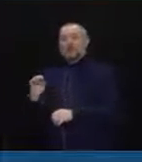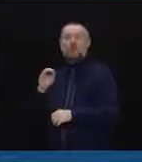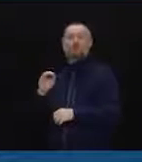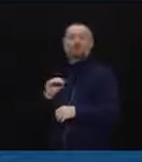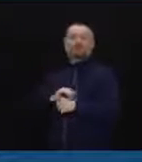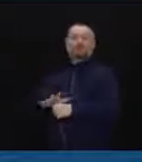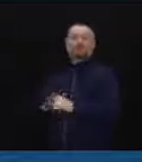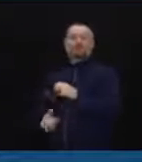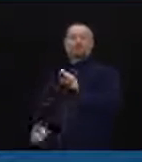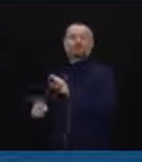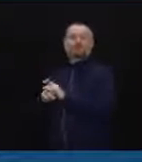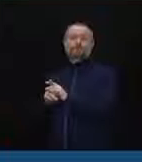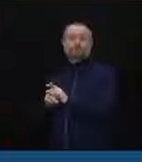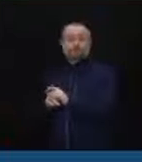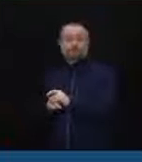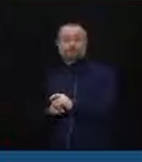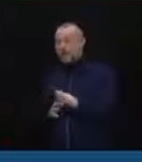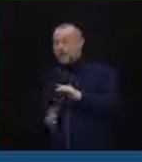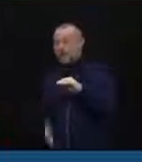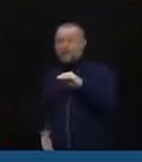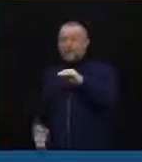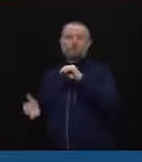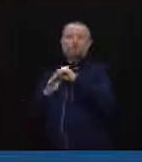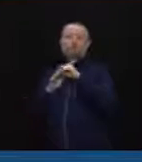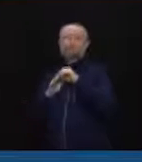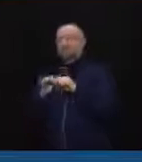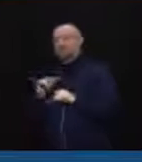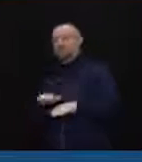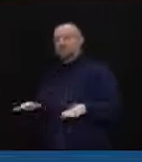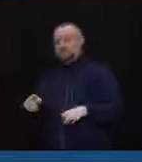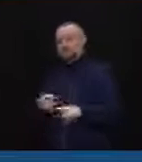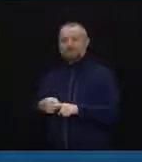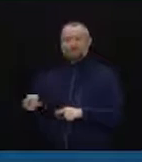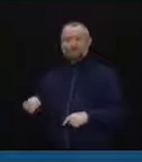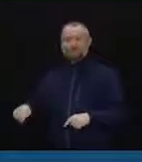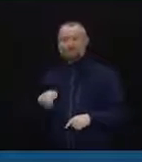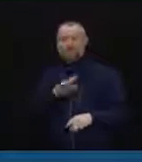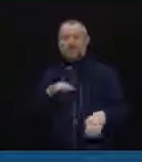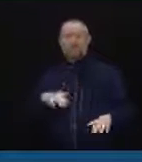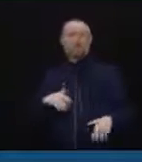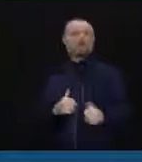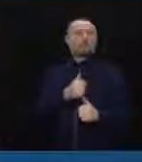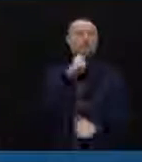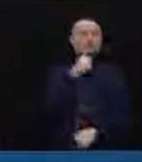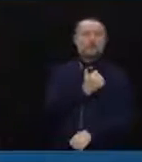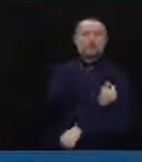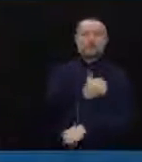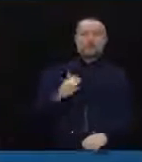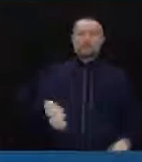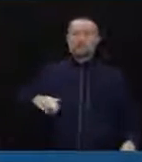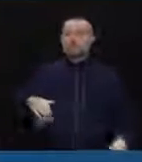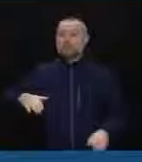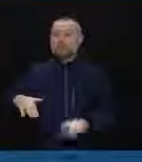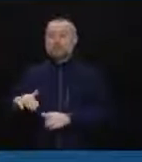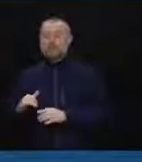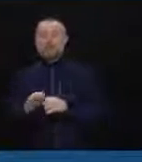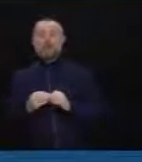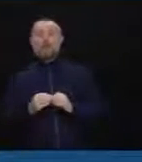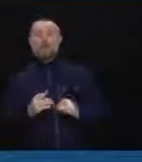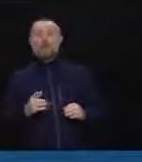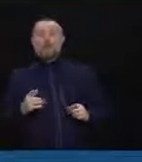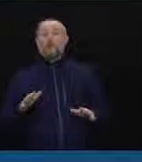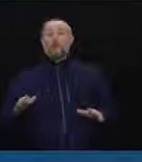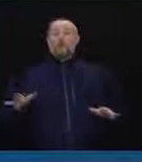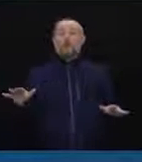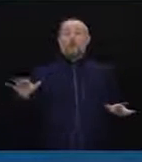disproportionately, especially among unvaccinated children. These rates are all coming down. All of the numbers that we've been